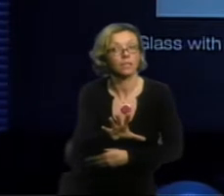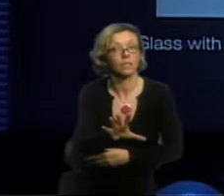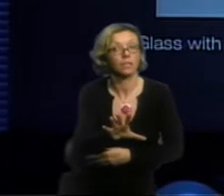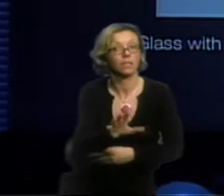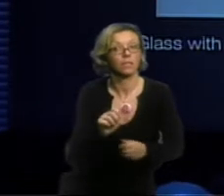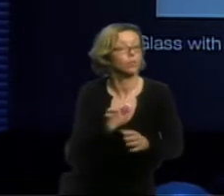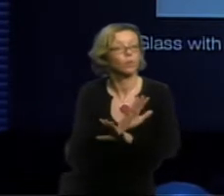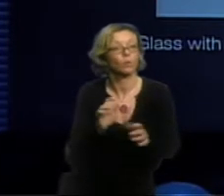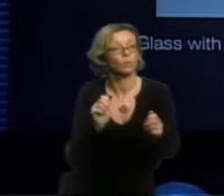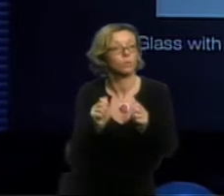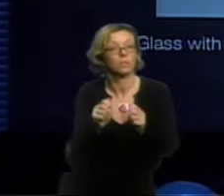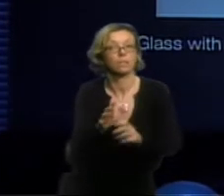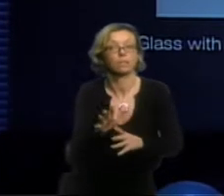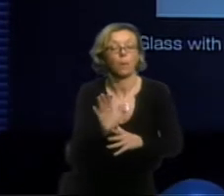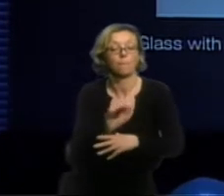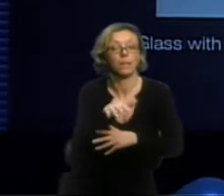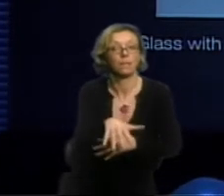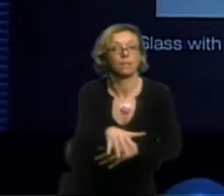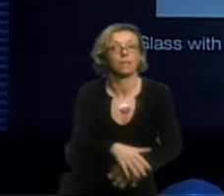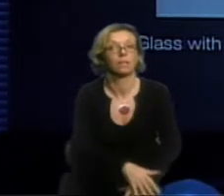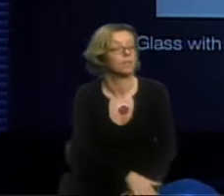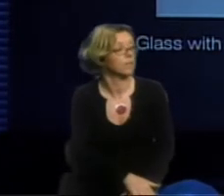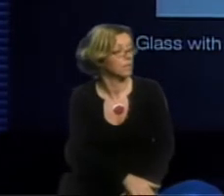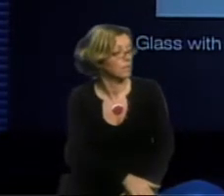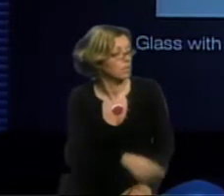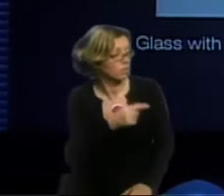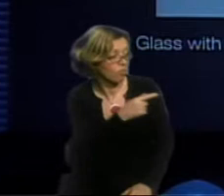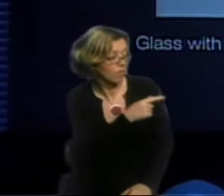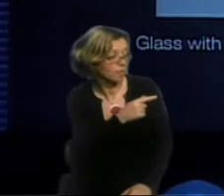So this is characteristic. This is the sort of thing that you see